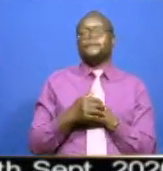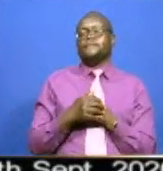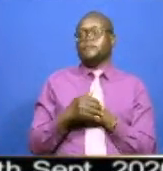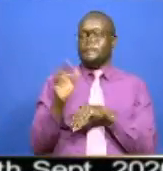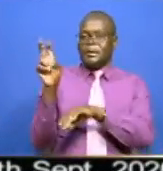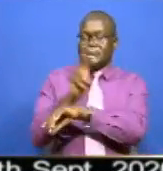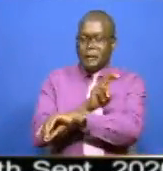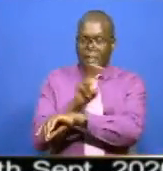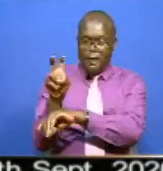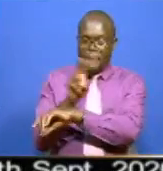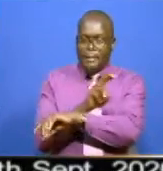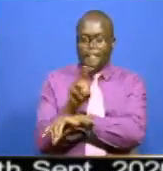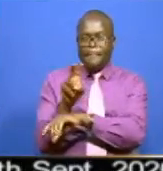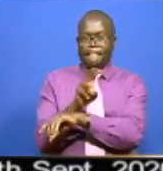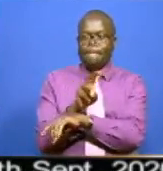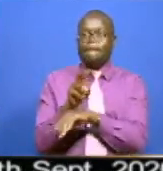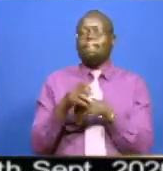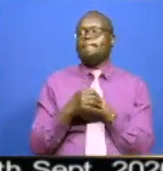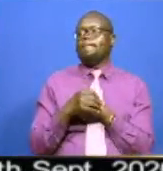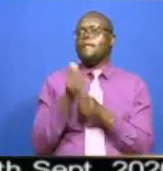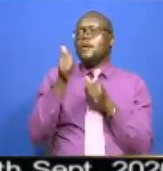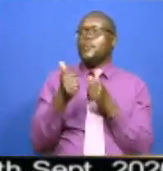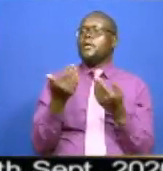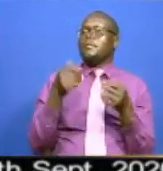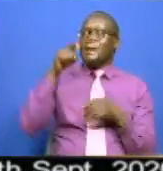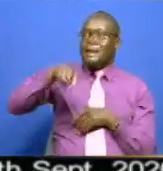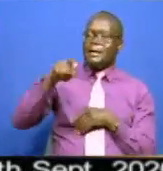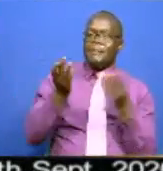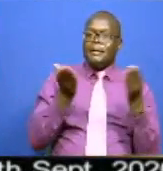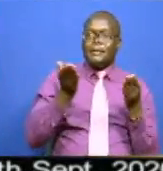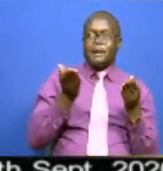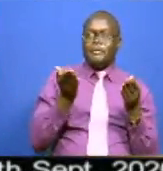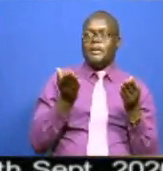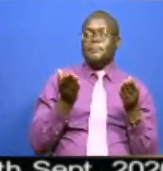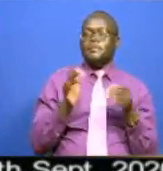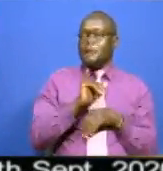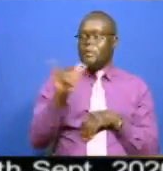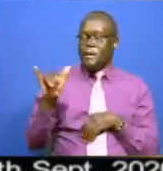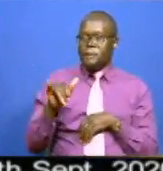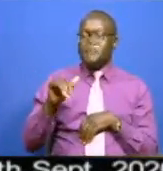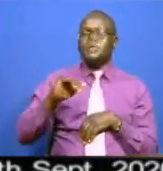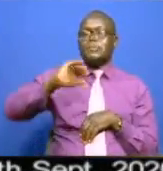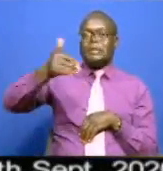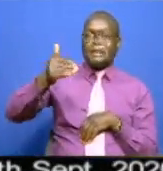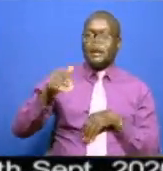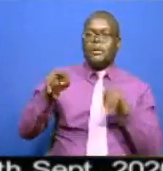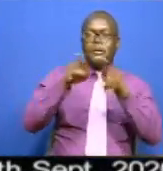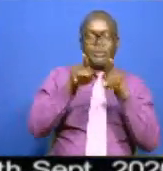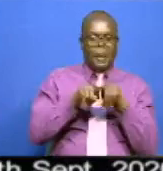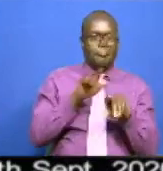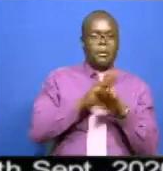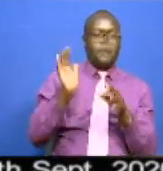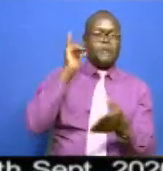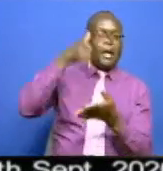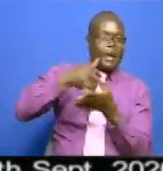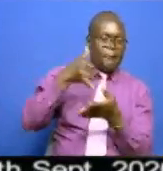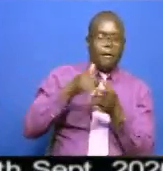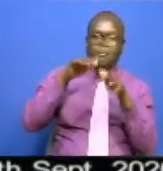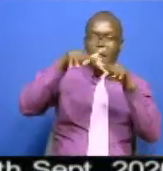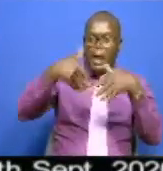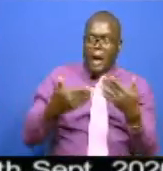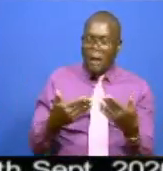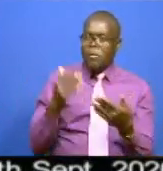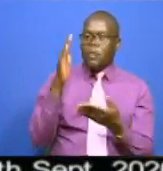surveyed, which also need the services that those in the urban centers need, have not been captured. How do we